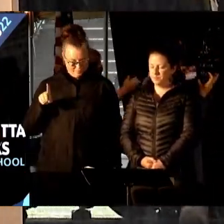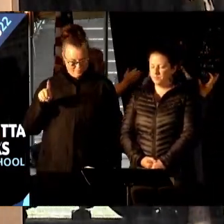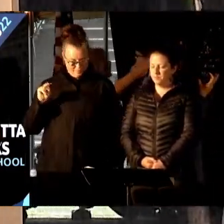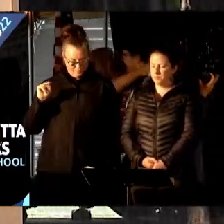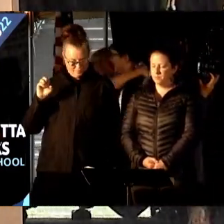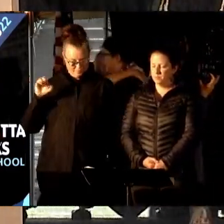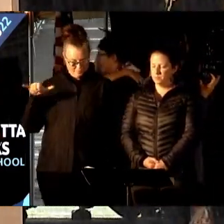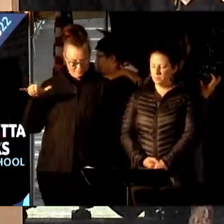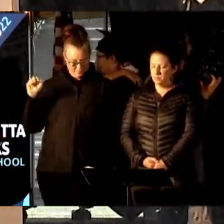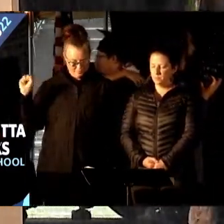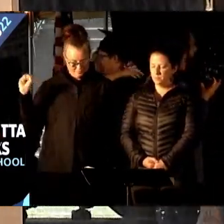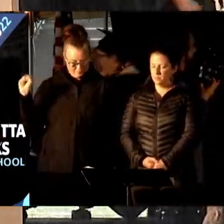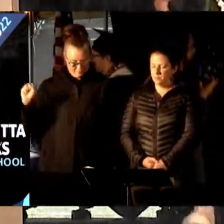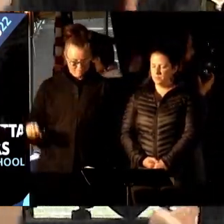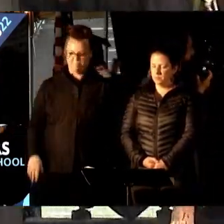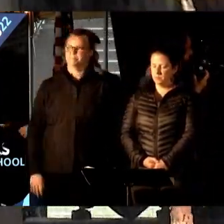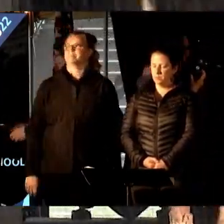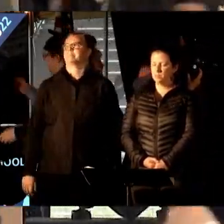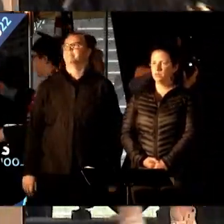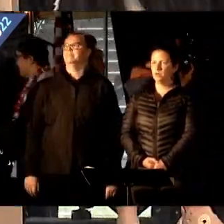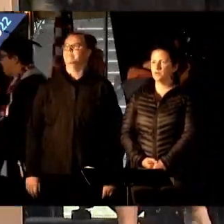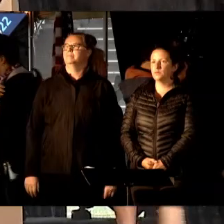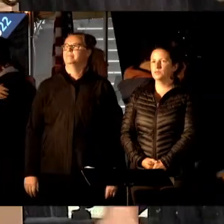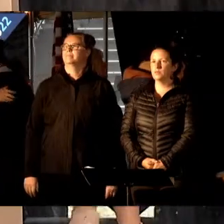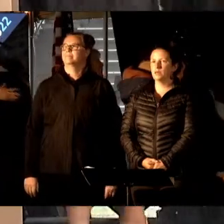Sydney Schaff.